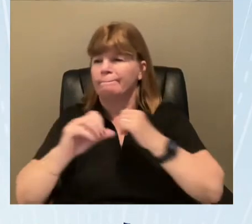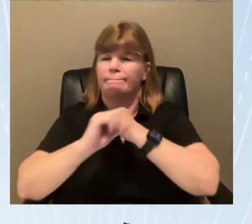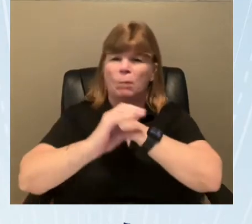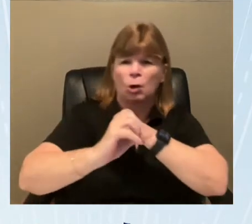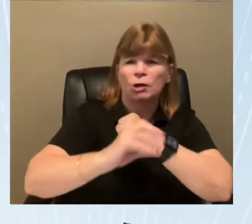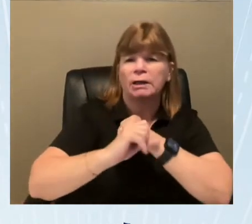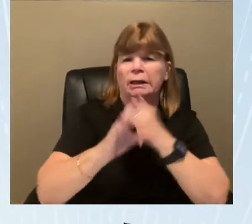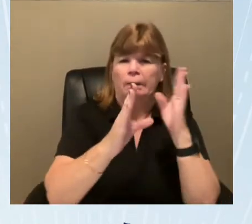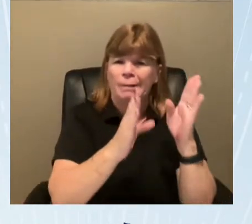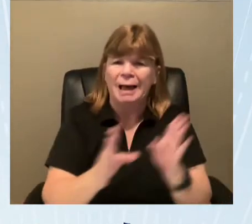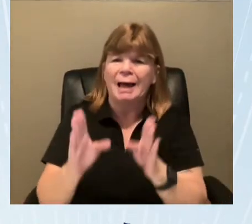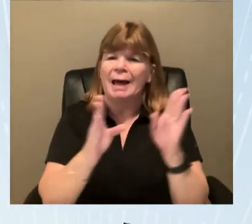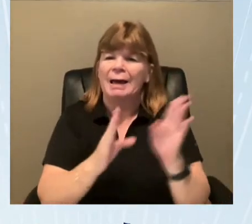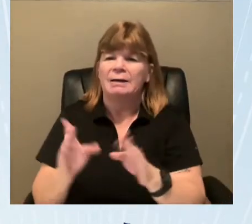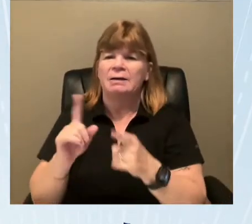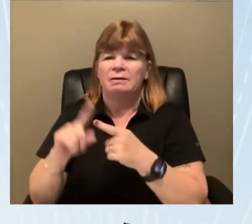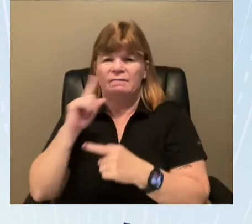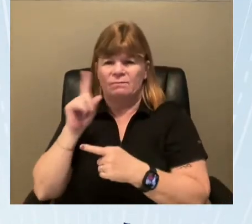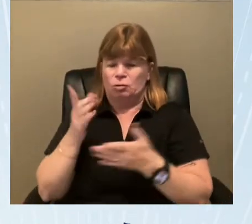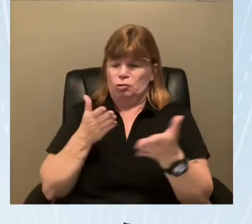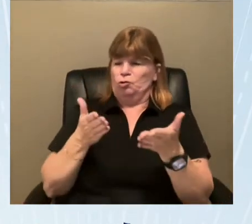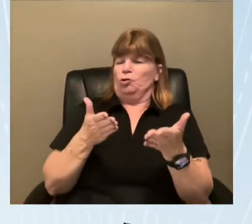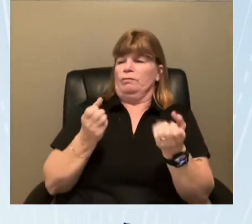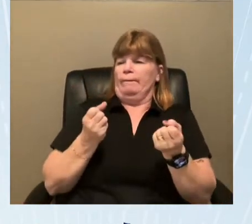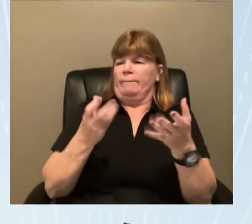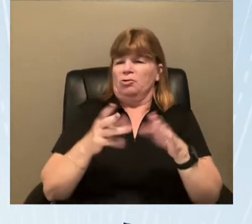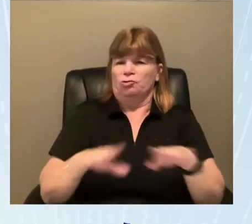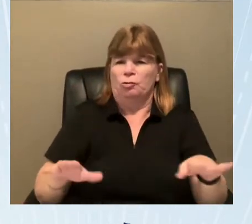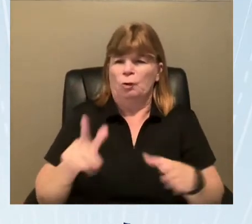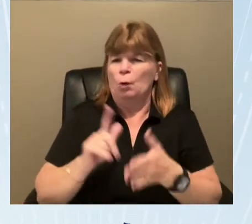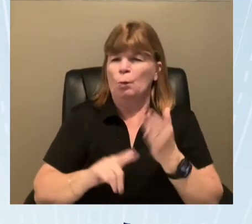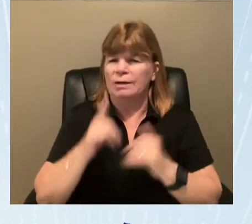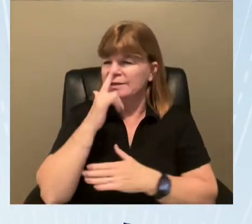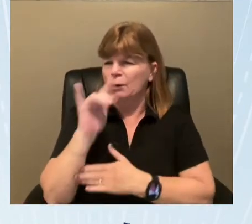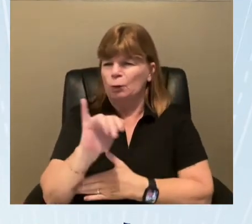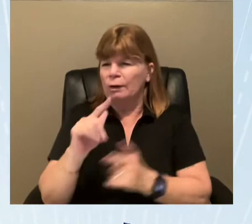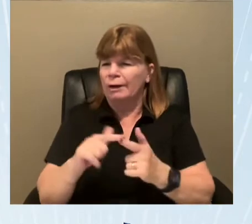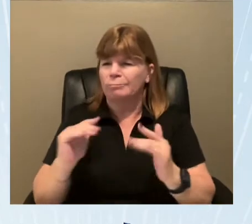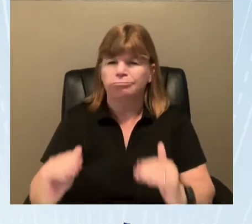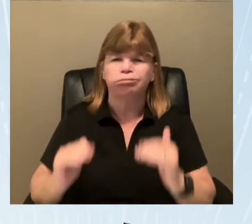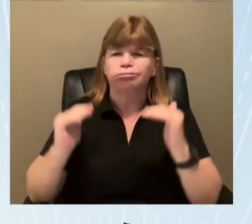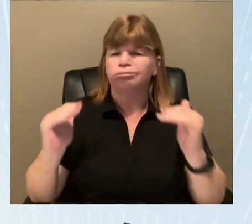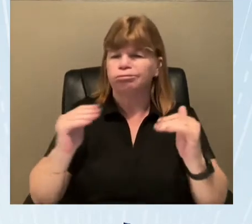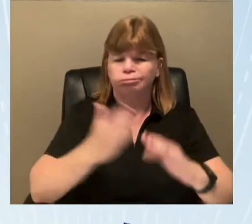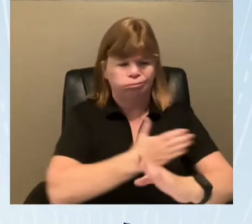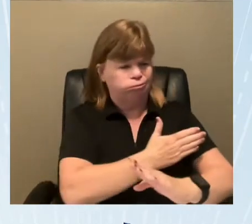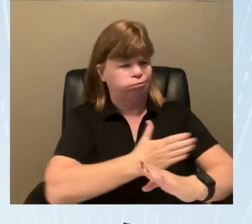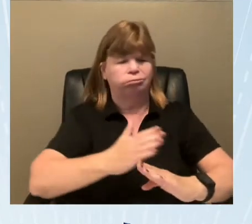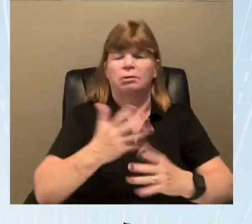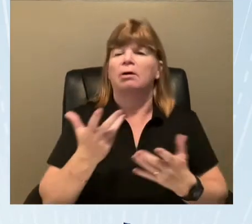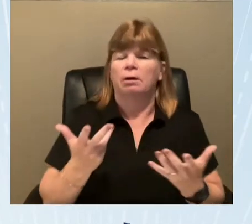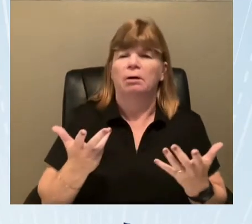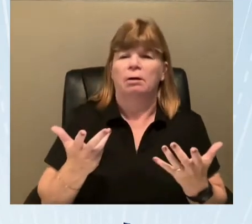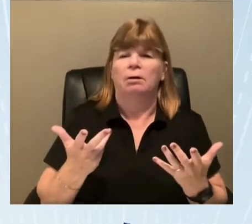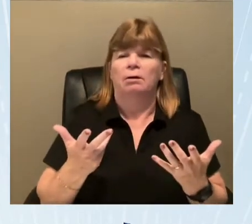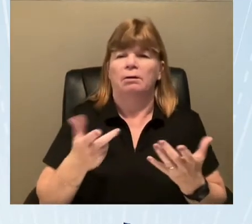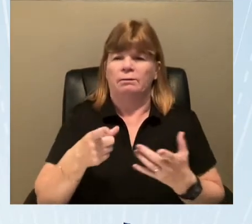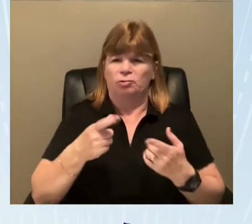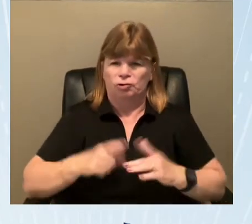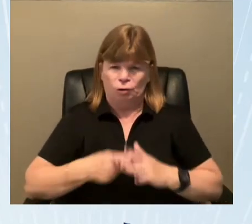for serving new children, and what does that ramp up period look like as they're looking to